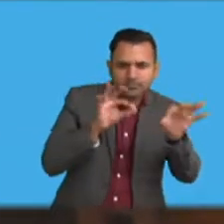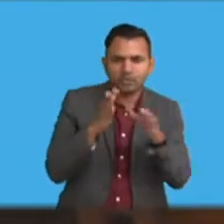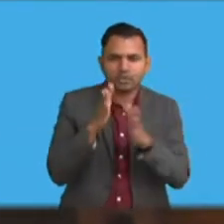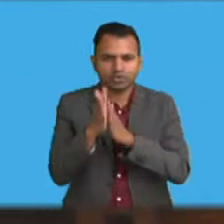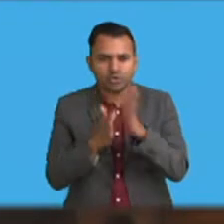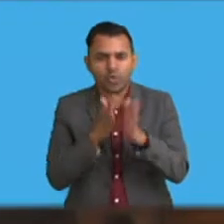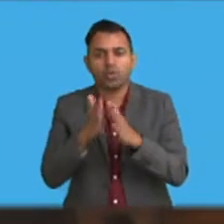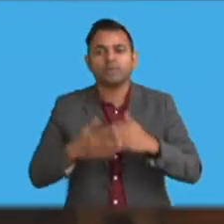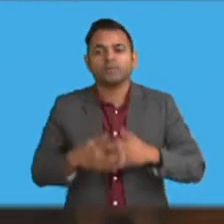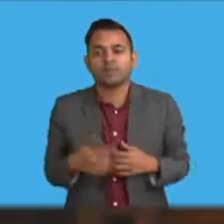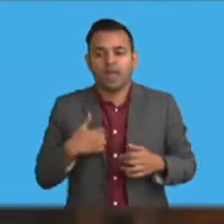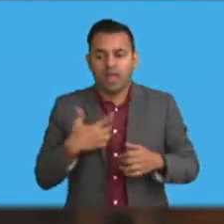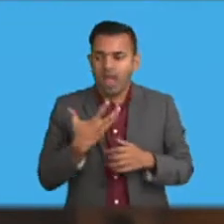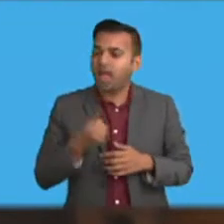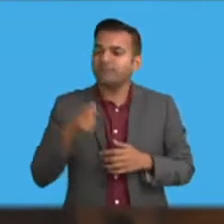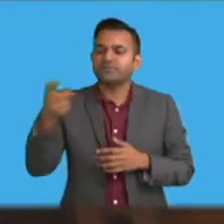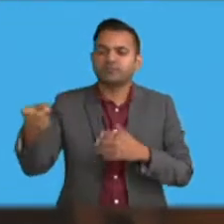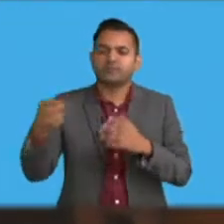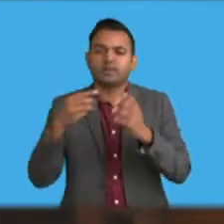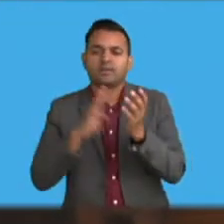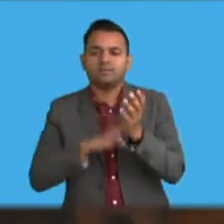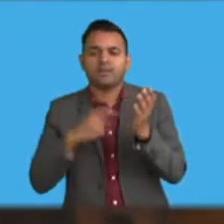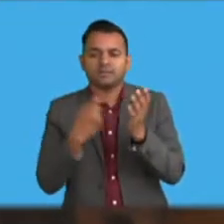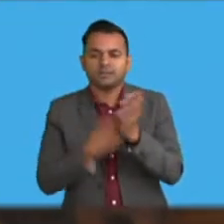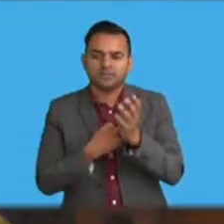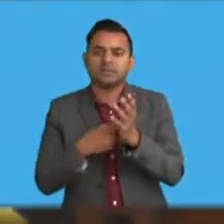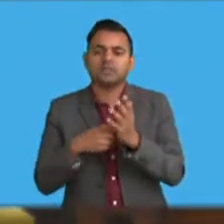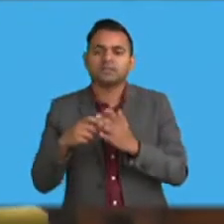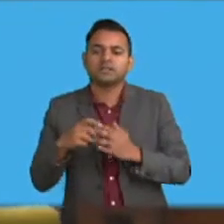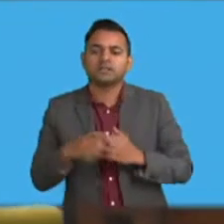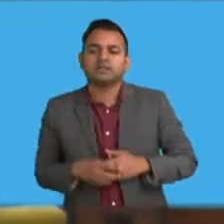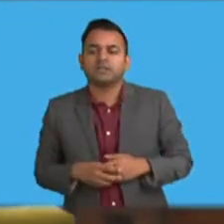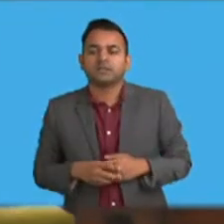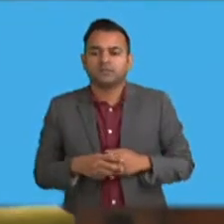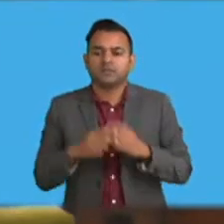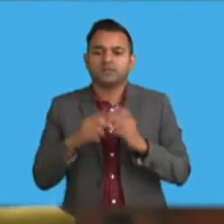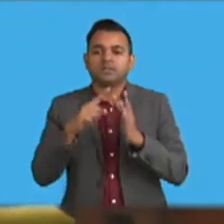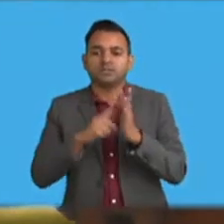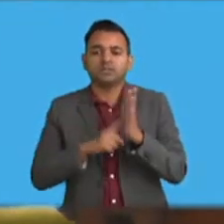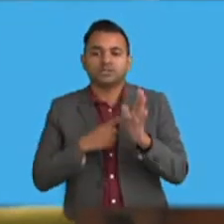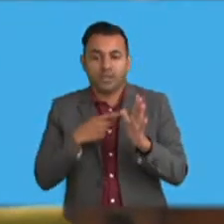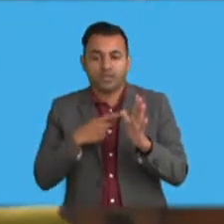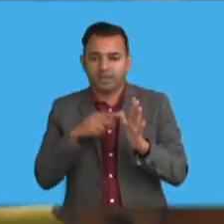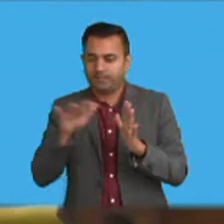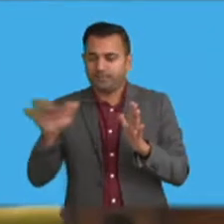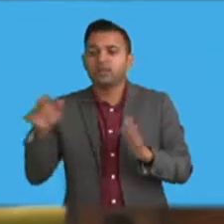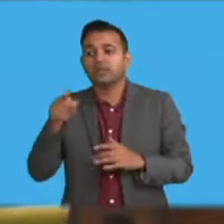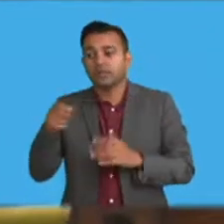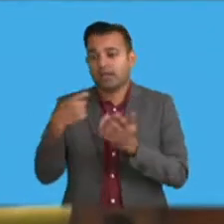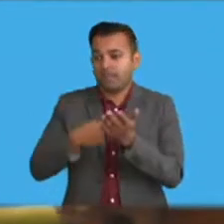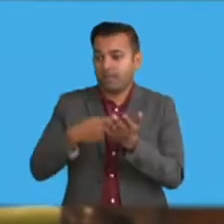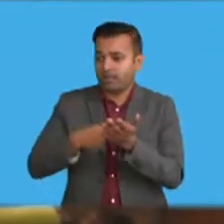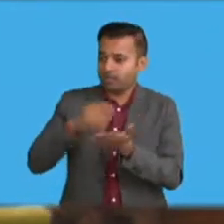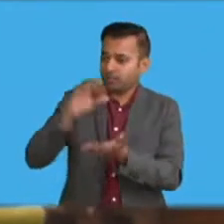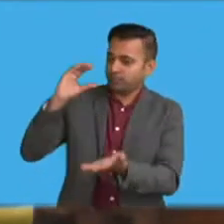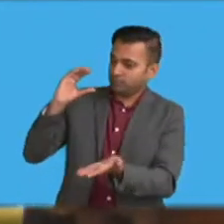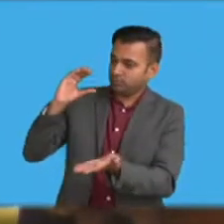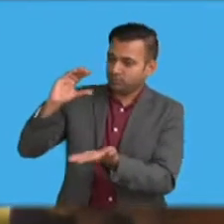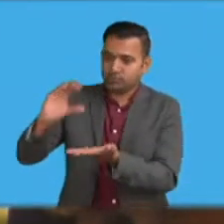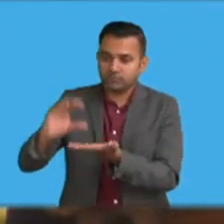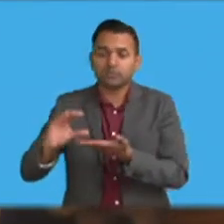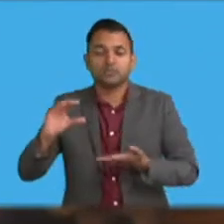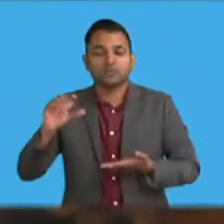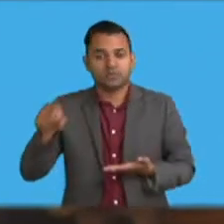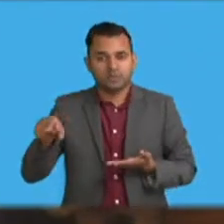Jeremiah Naivorolua of Wainandoi. He was given a grant of $1,000 to expand his poultry business.